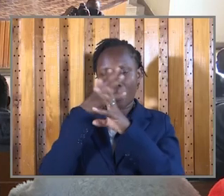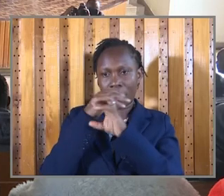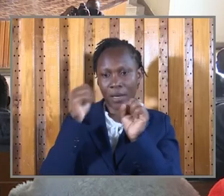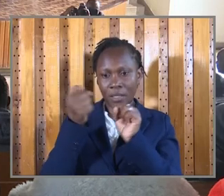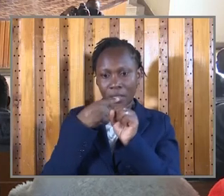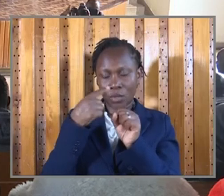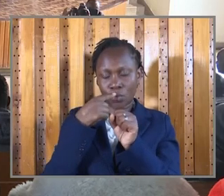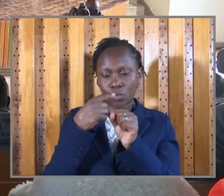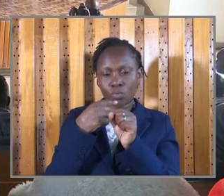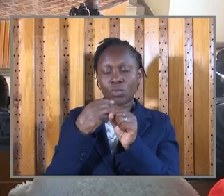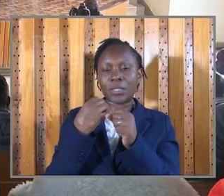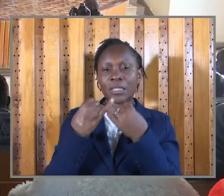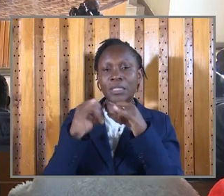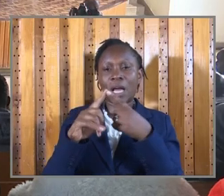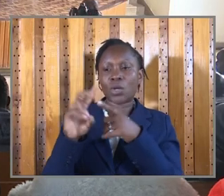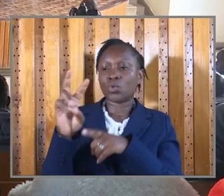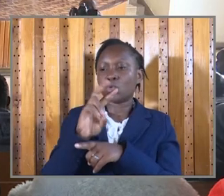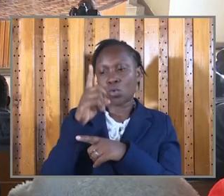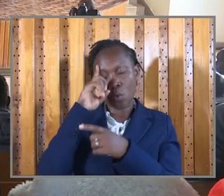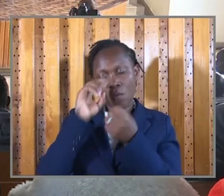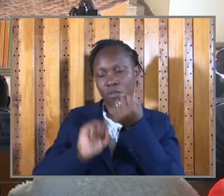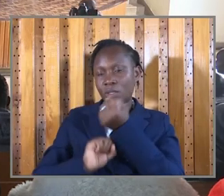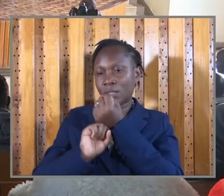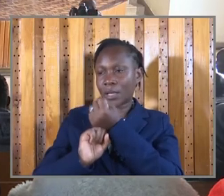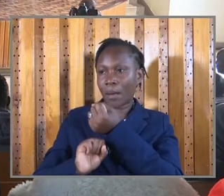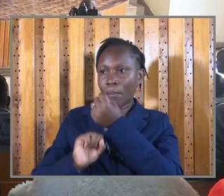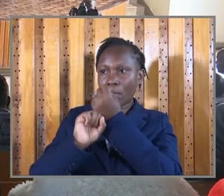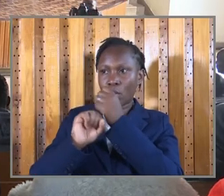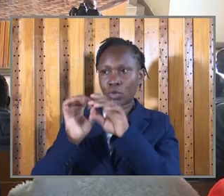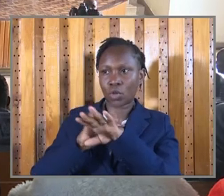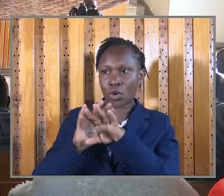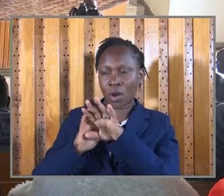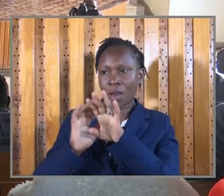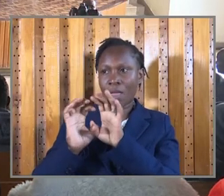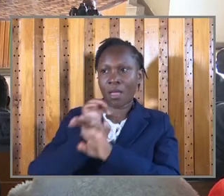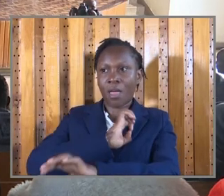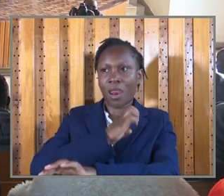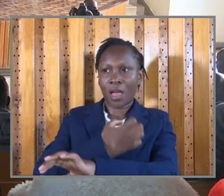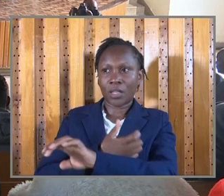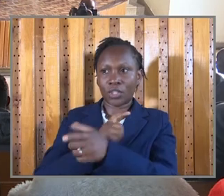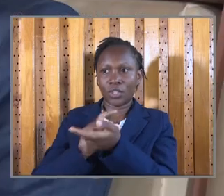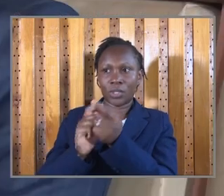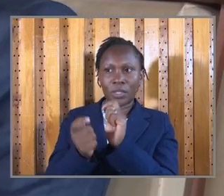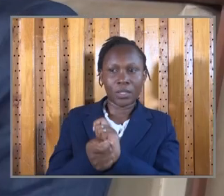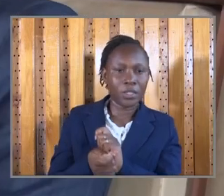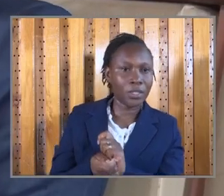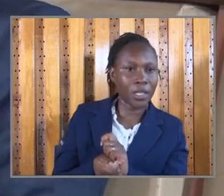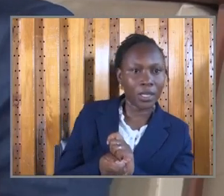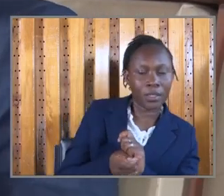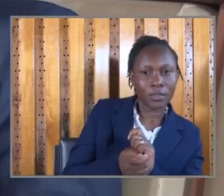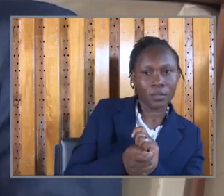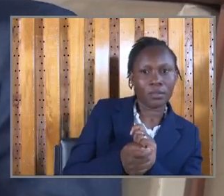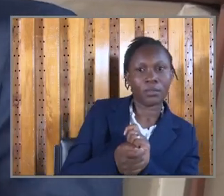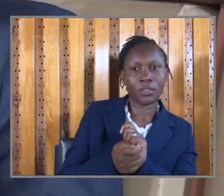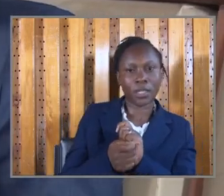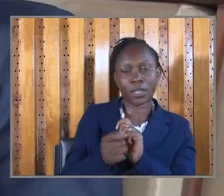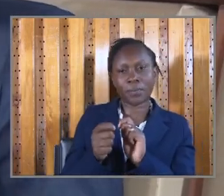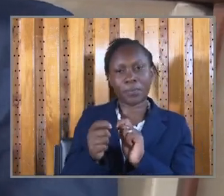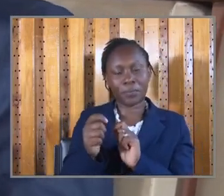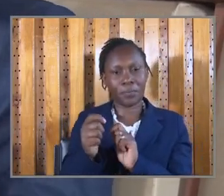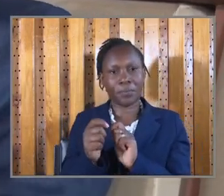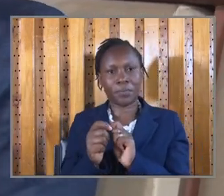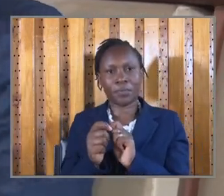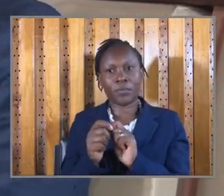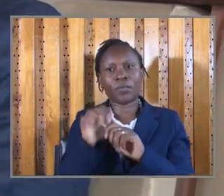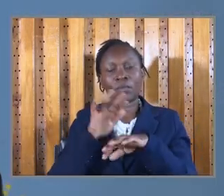in support of fast-tracking the energy transition. We are proposing to set out global pledges